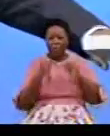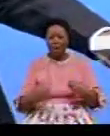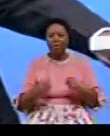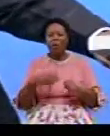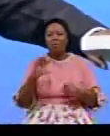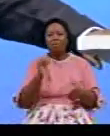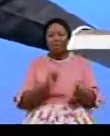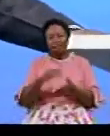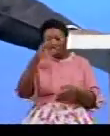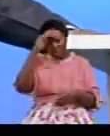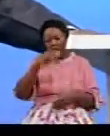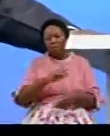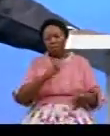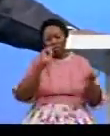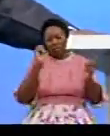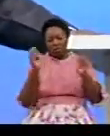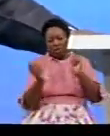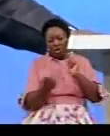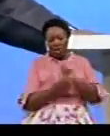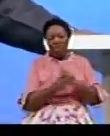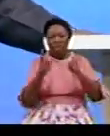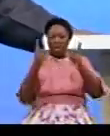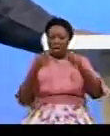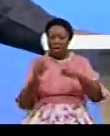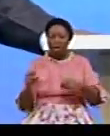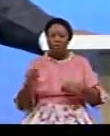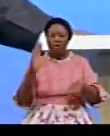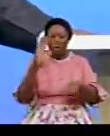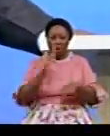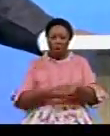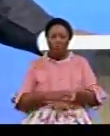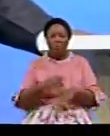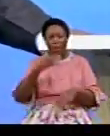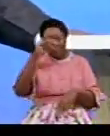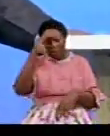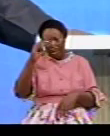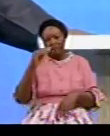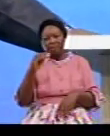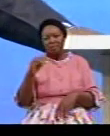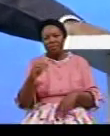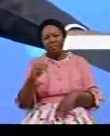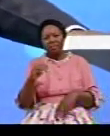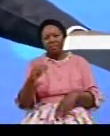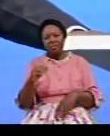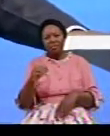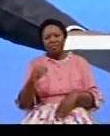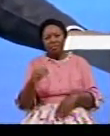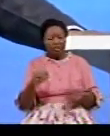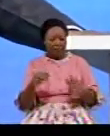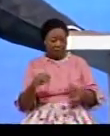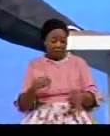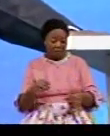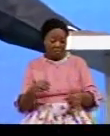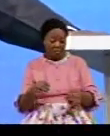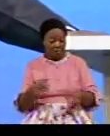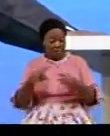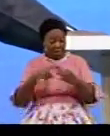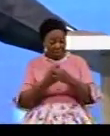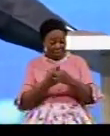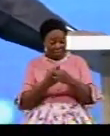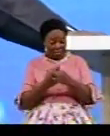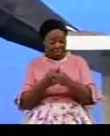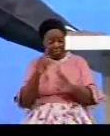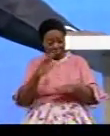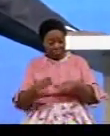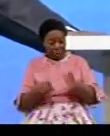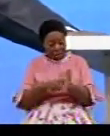man, repentance, and come to the Lord and sow to yourselves in righteousness. And